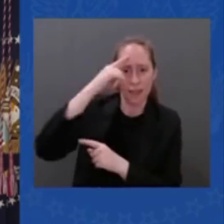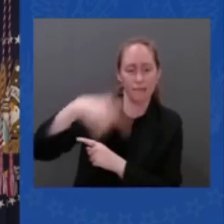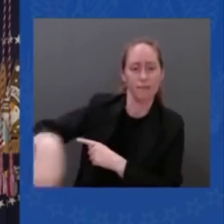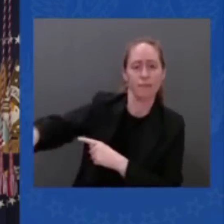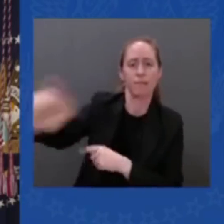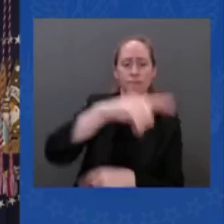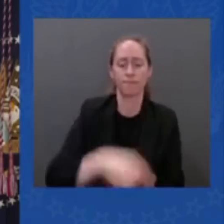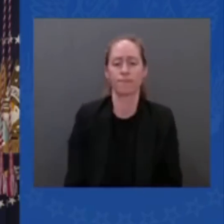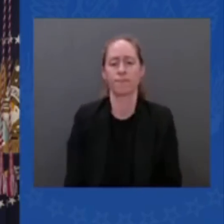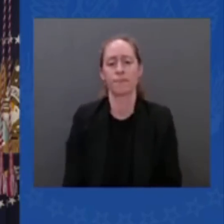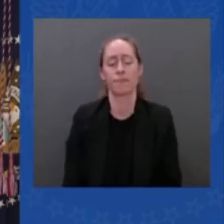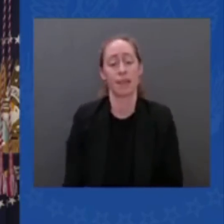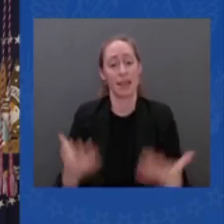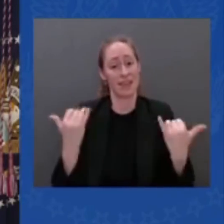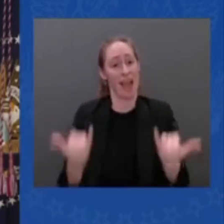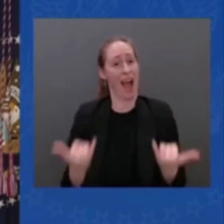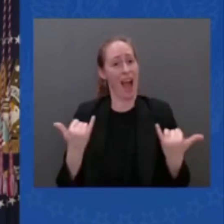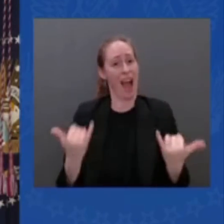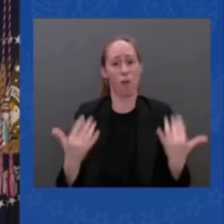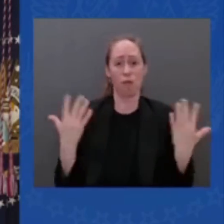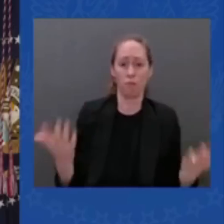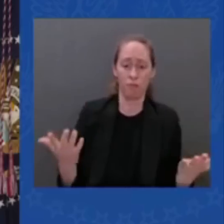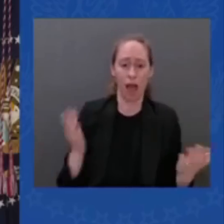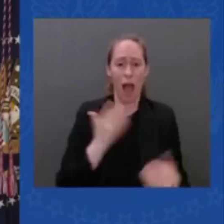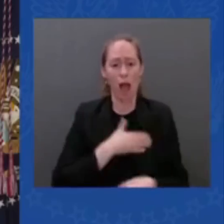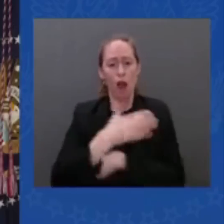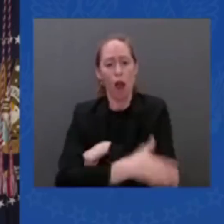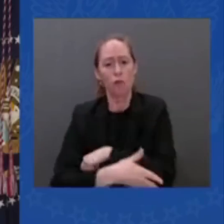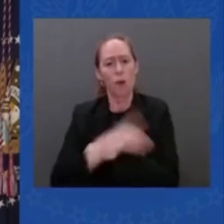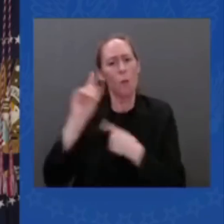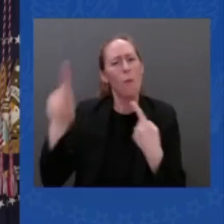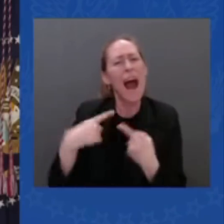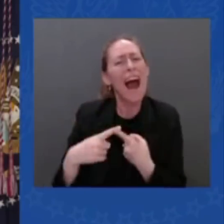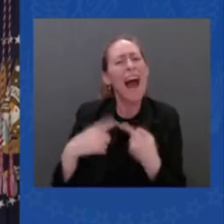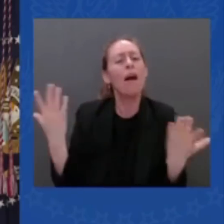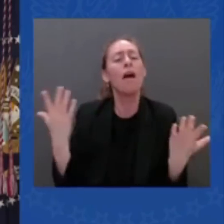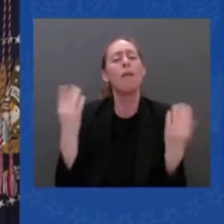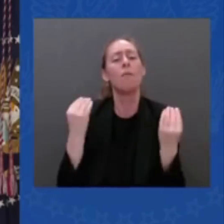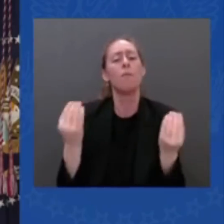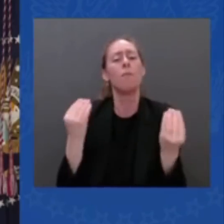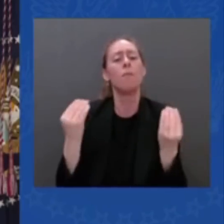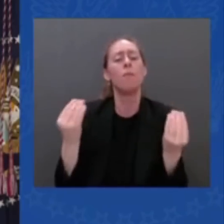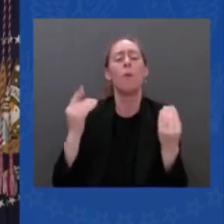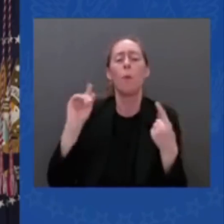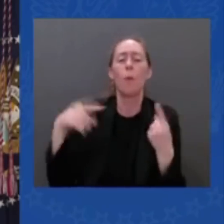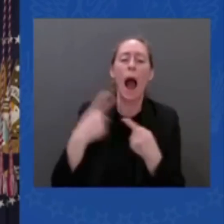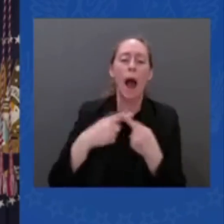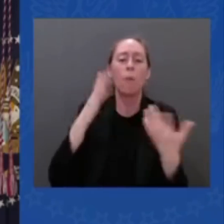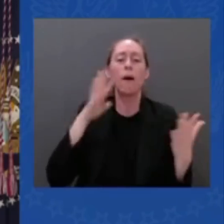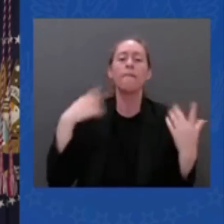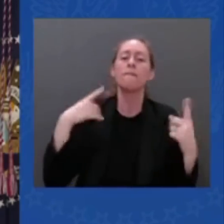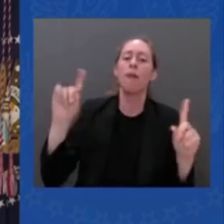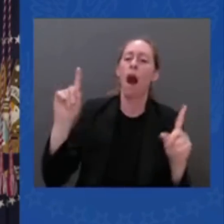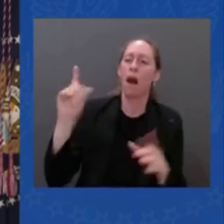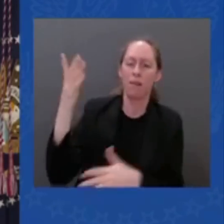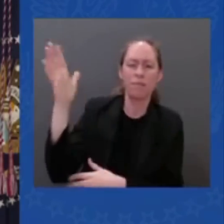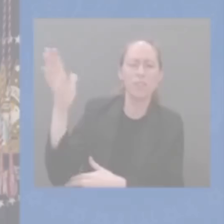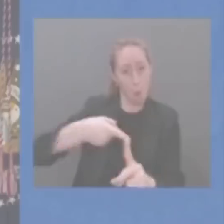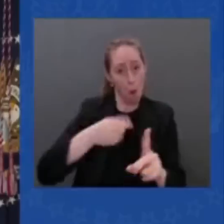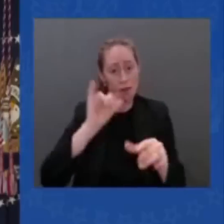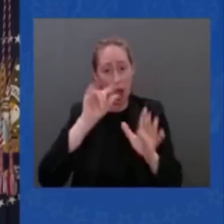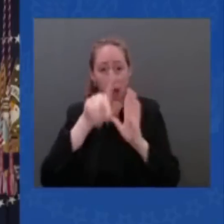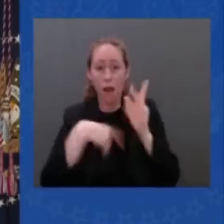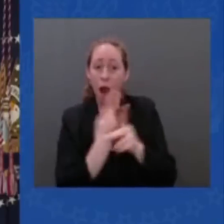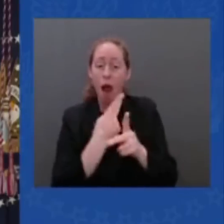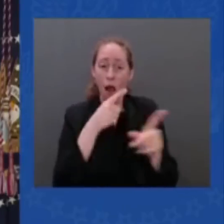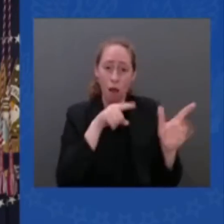up to the gun lobby? When in God's name we do what we all know in our gut needs to be done?